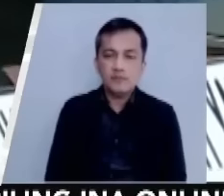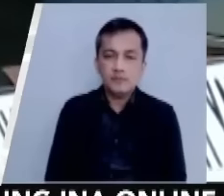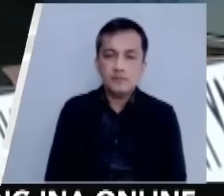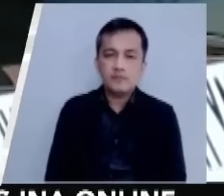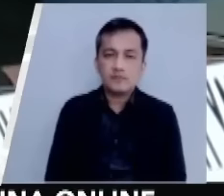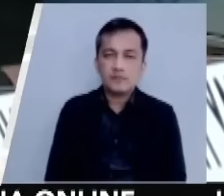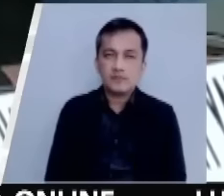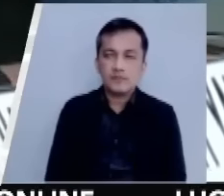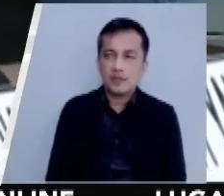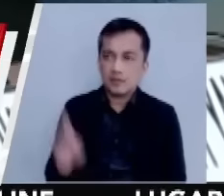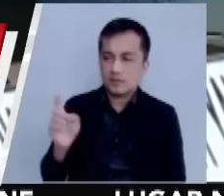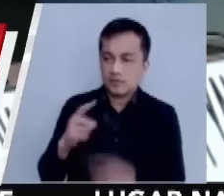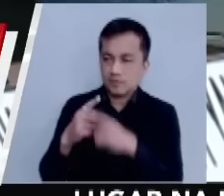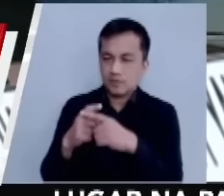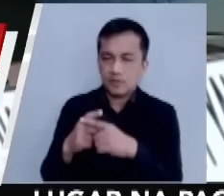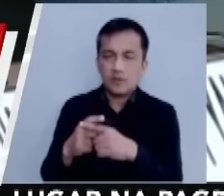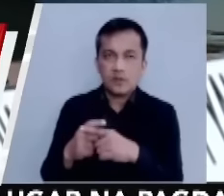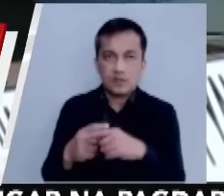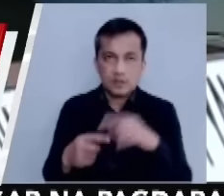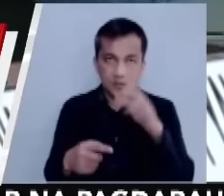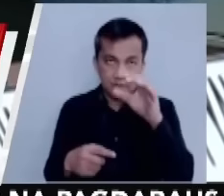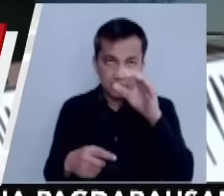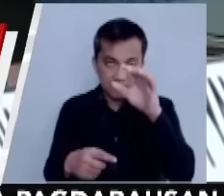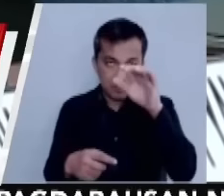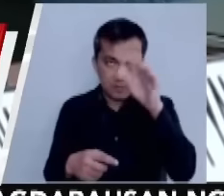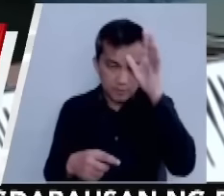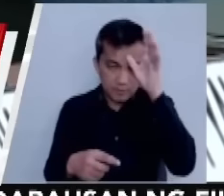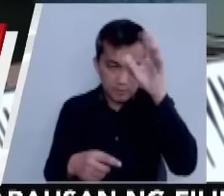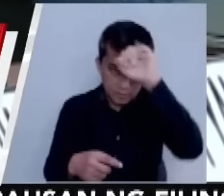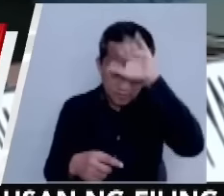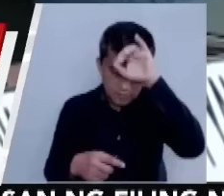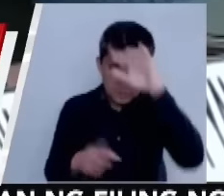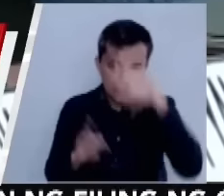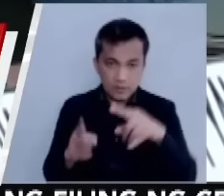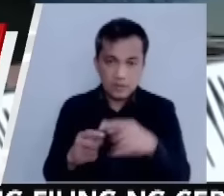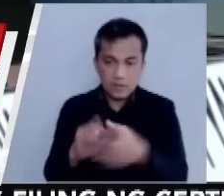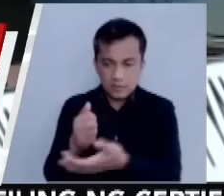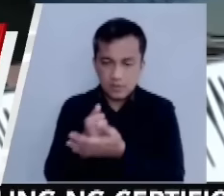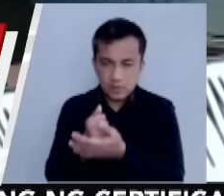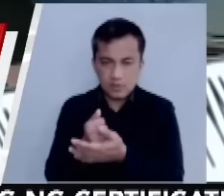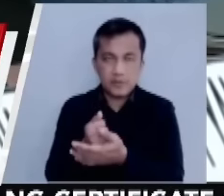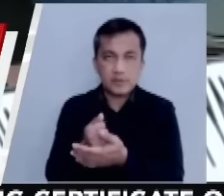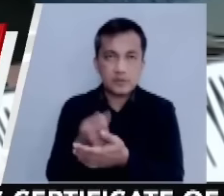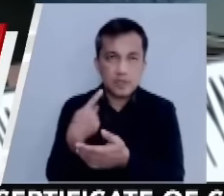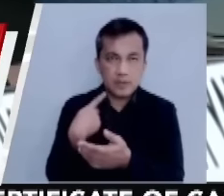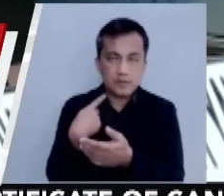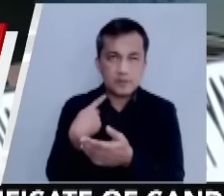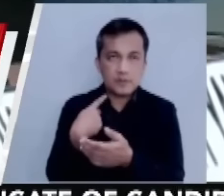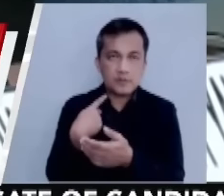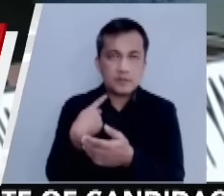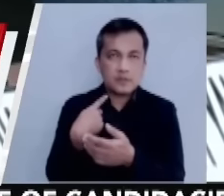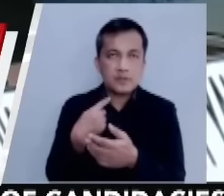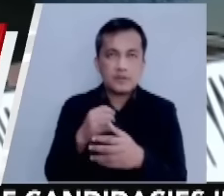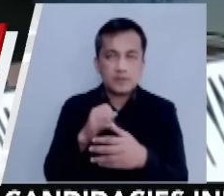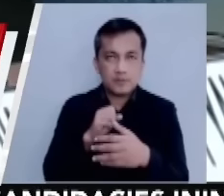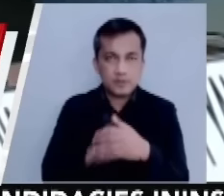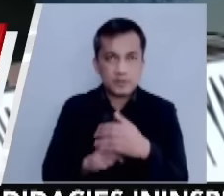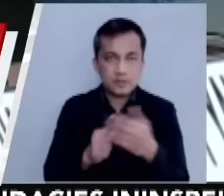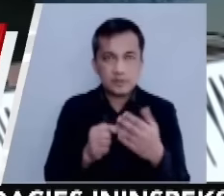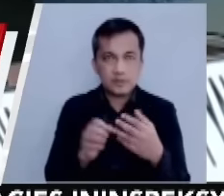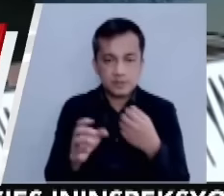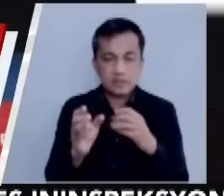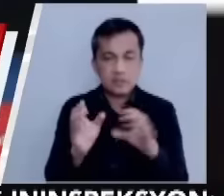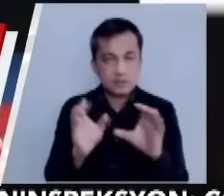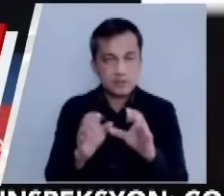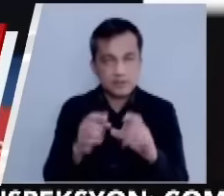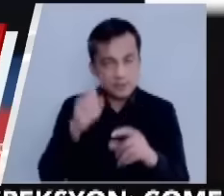My grandfather who helped me come up with this birth certificate, and I'm not sure, maybe he did this for the convenience of the